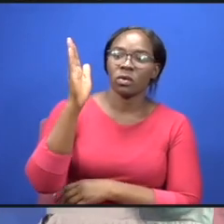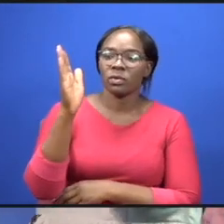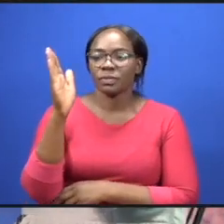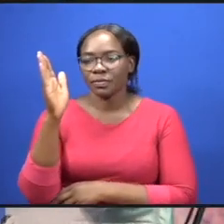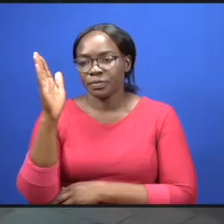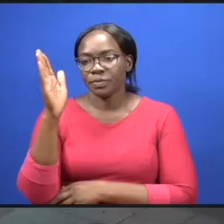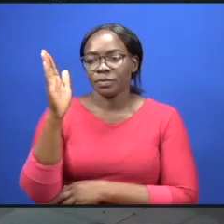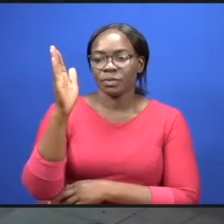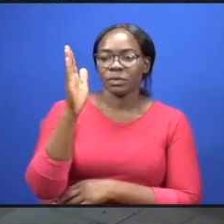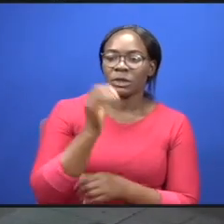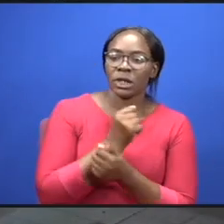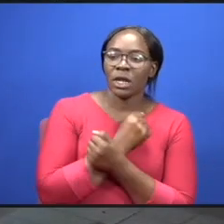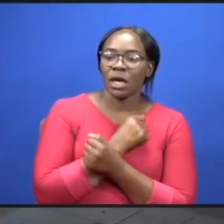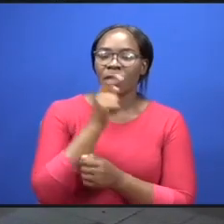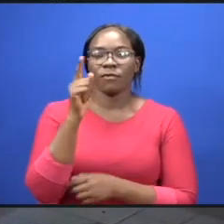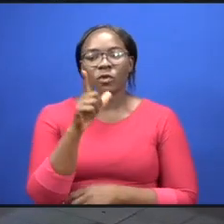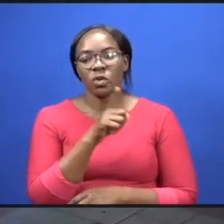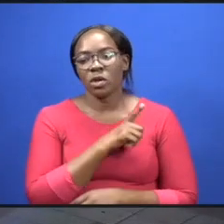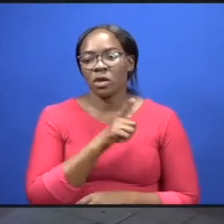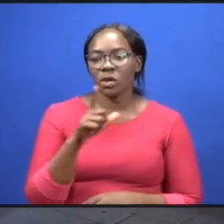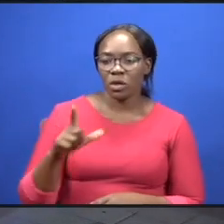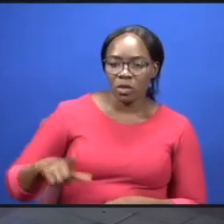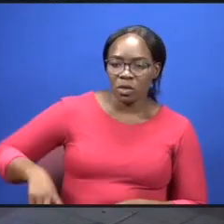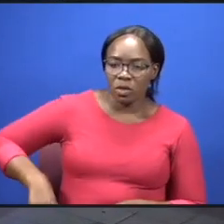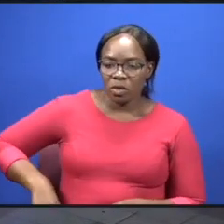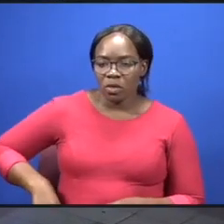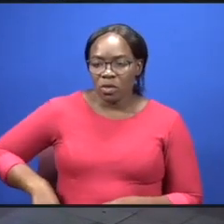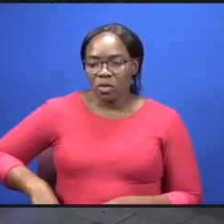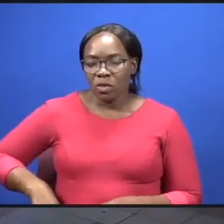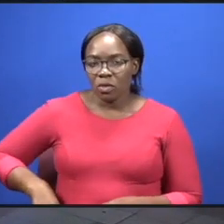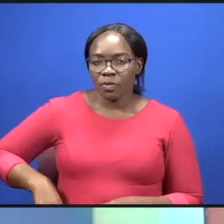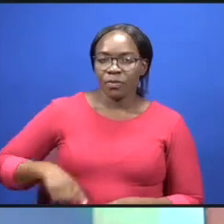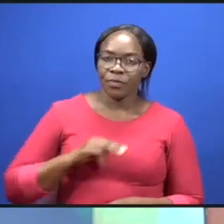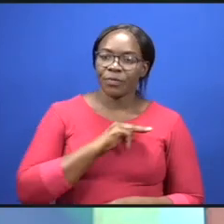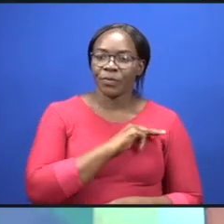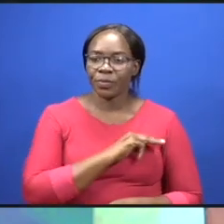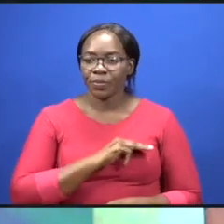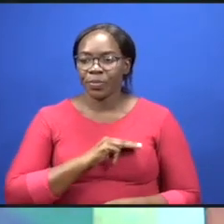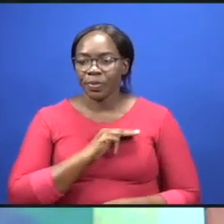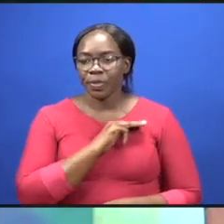God. I love you, Lord. I love you, Lord. Your